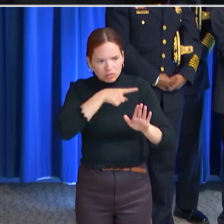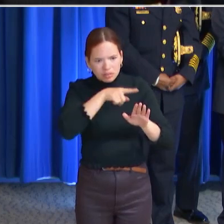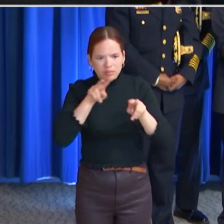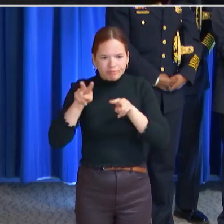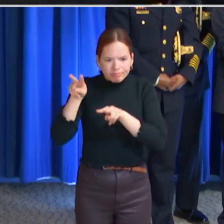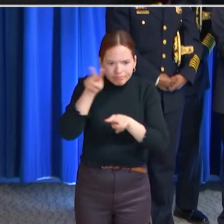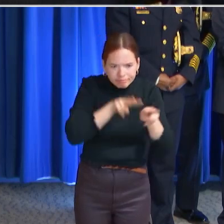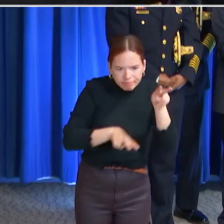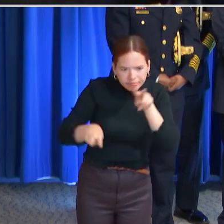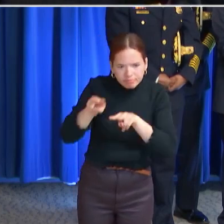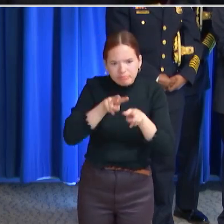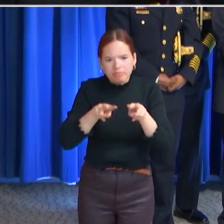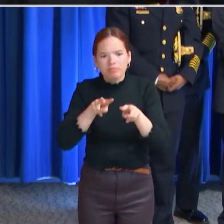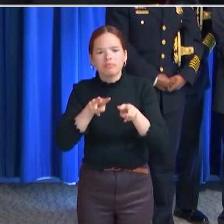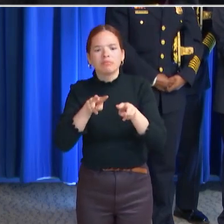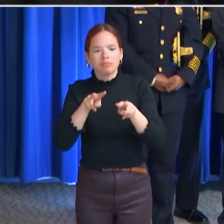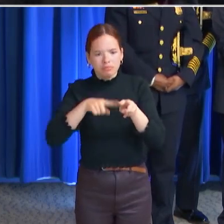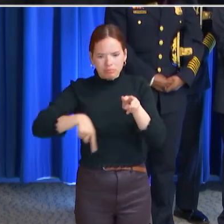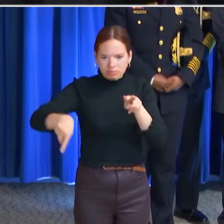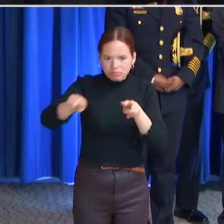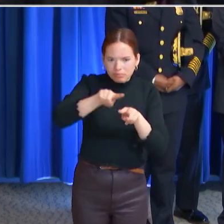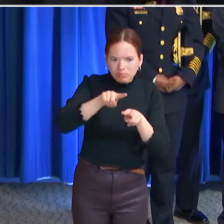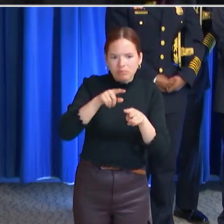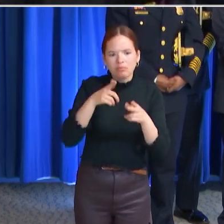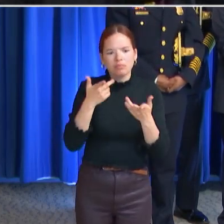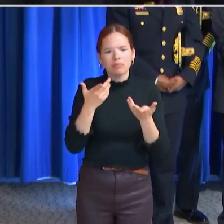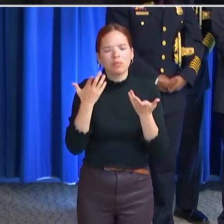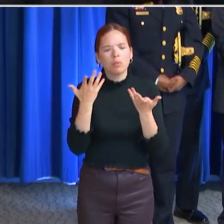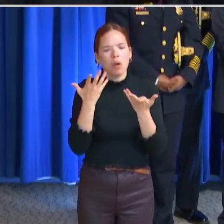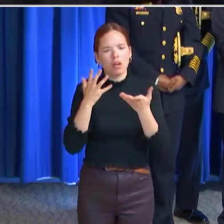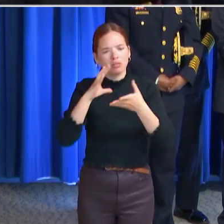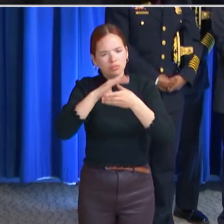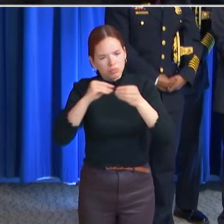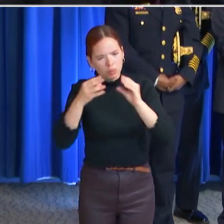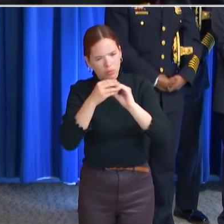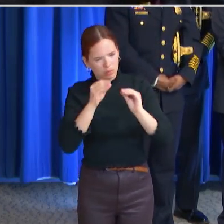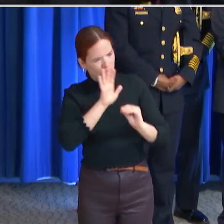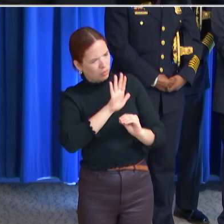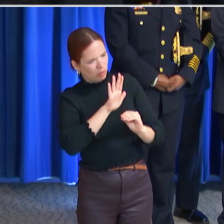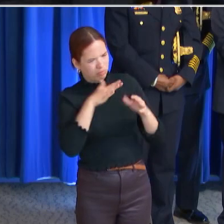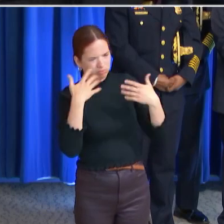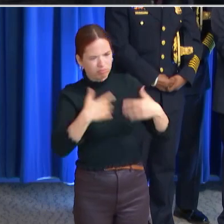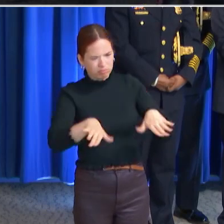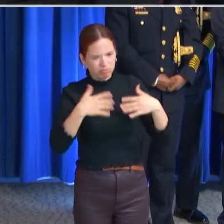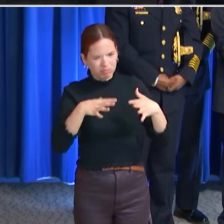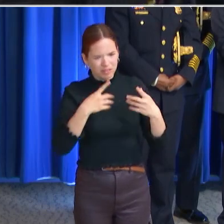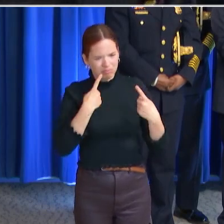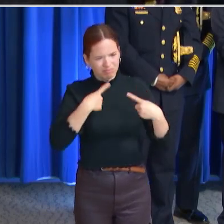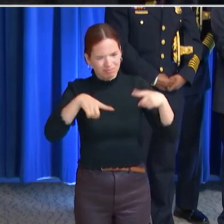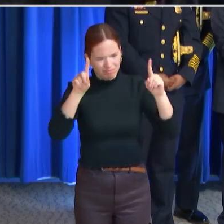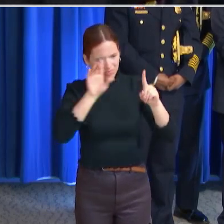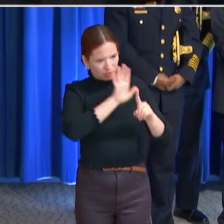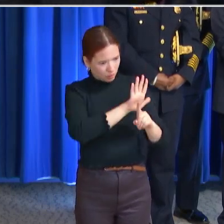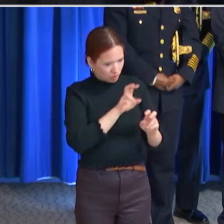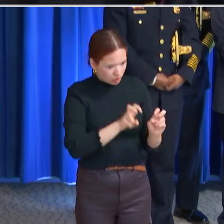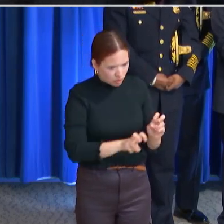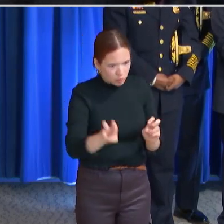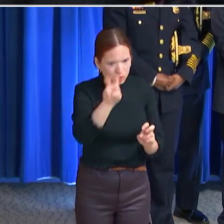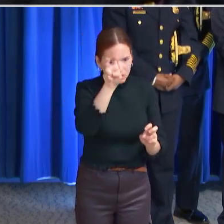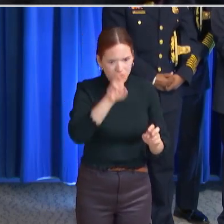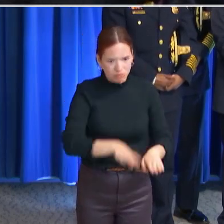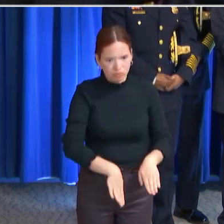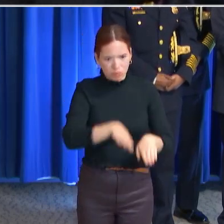as a story of resilience. A kid from Washington, D.C., who grew up in